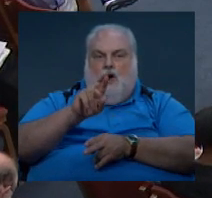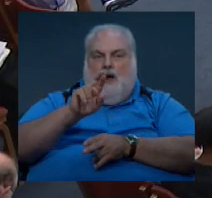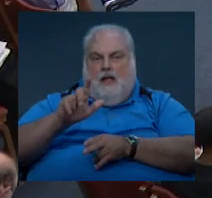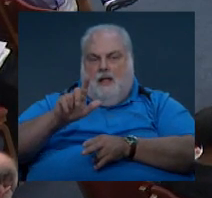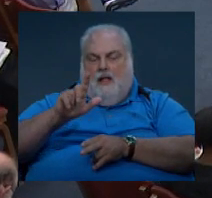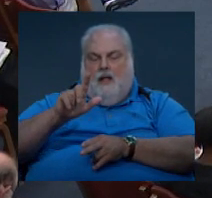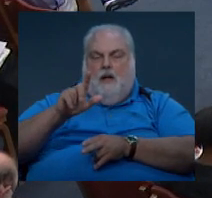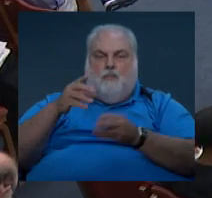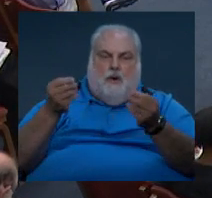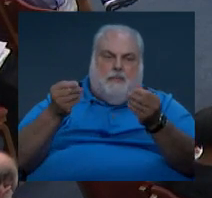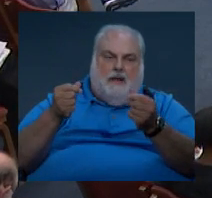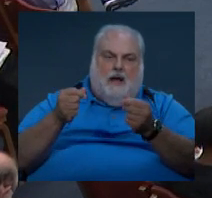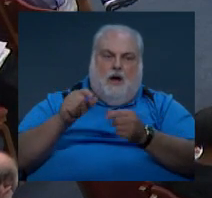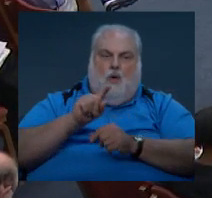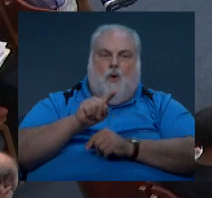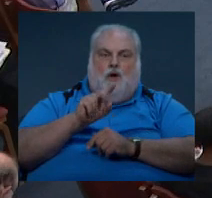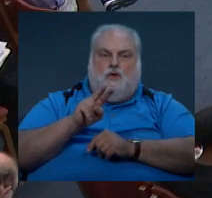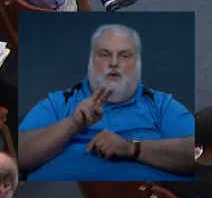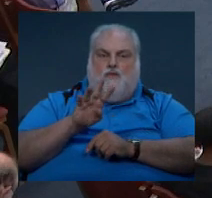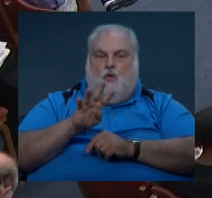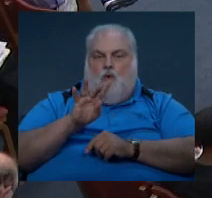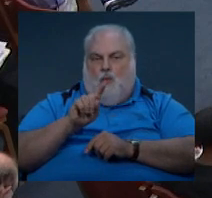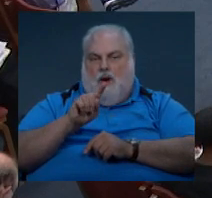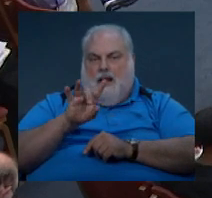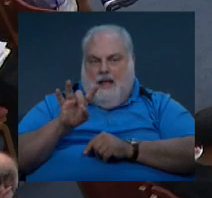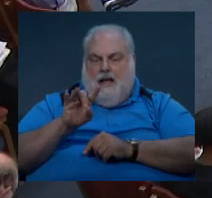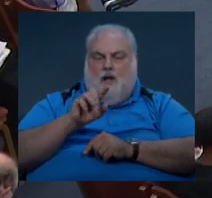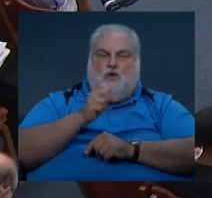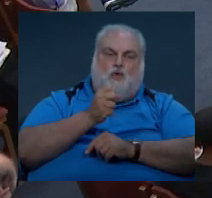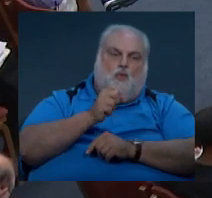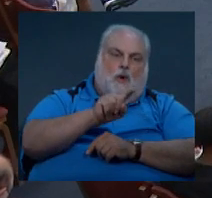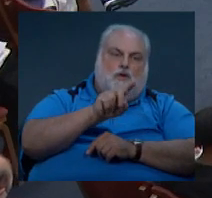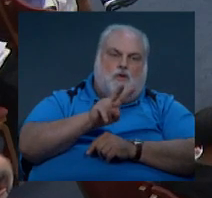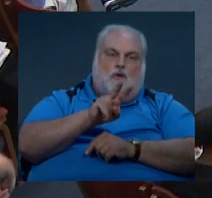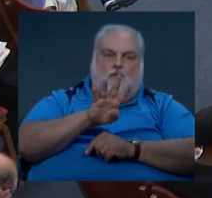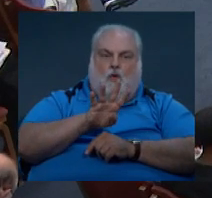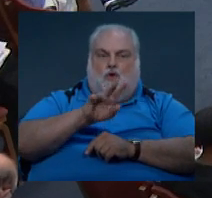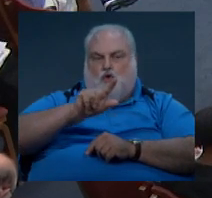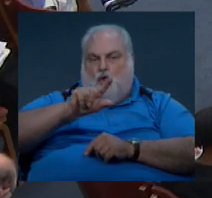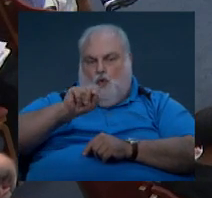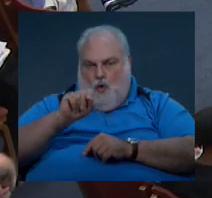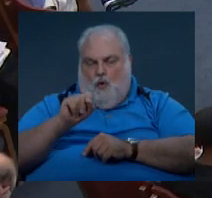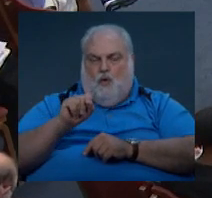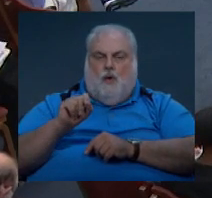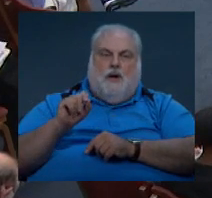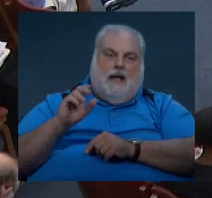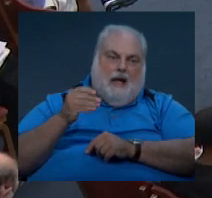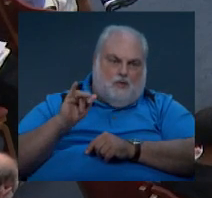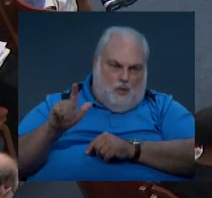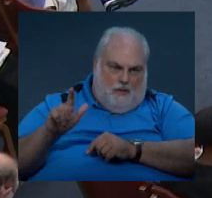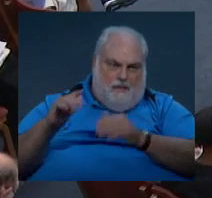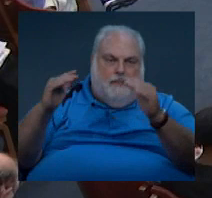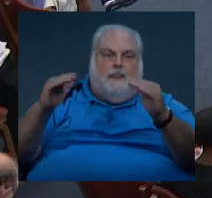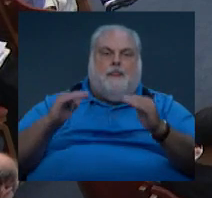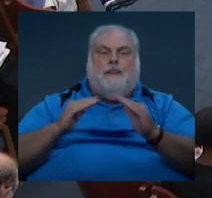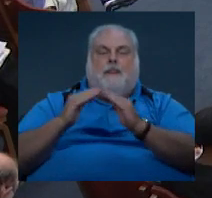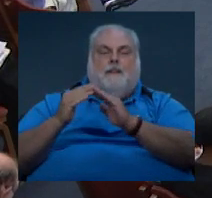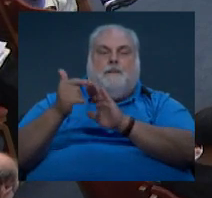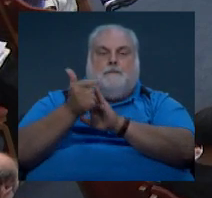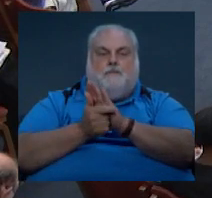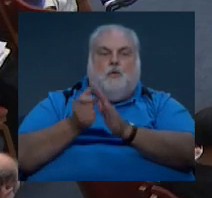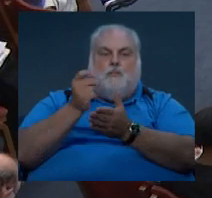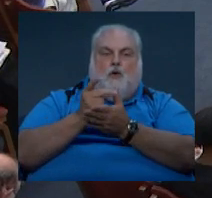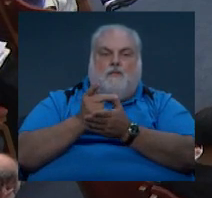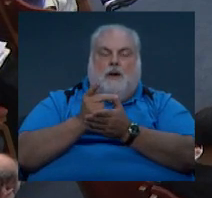PDO, located at 12418 and 12420 Cantrell Road. An ordinance to approve a plan zoning development, establish a plan